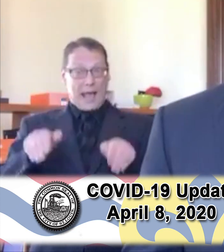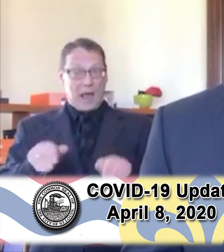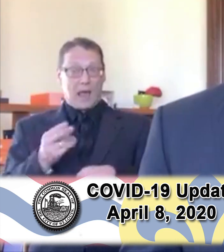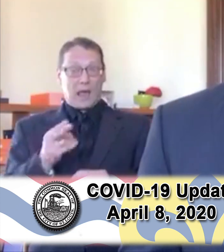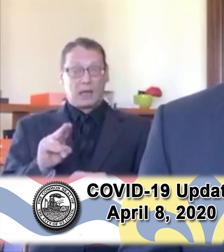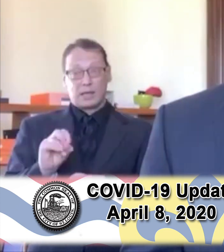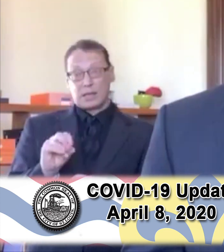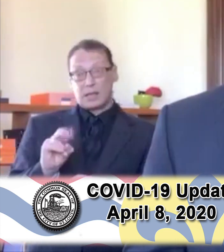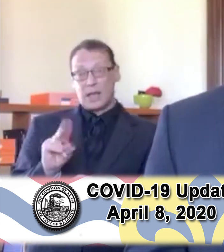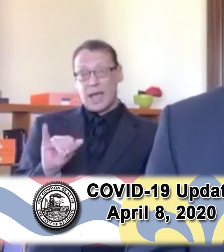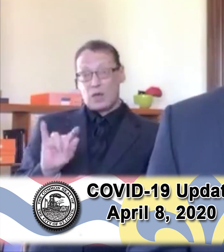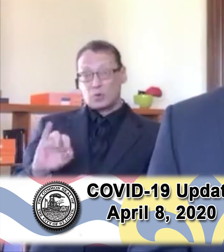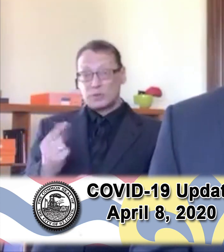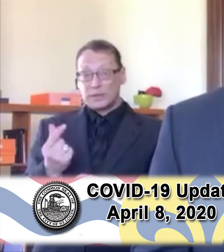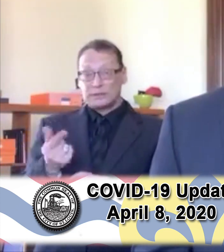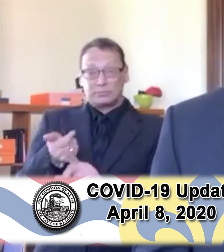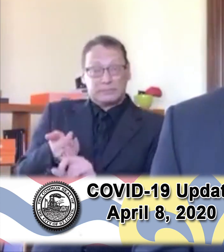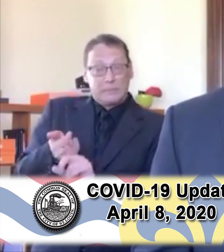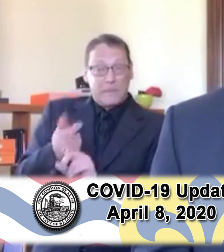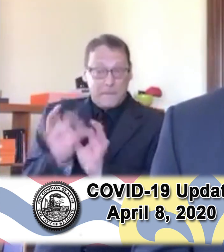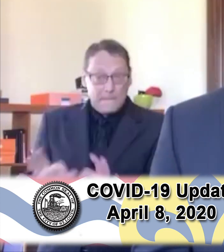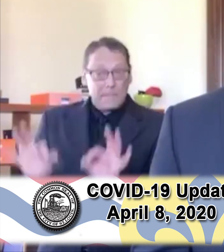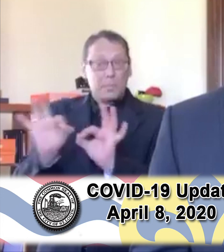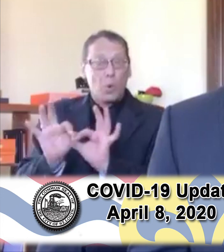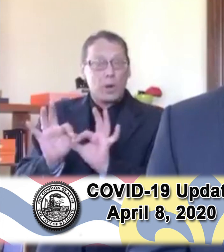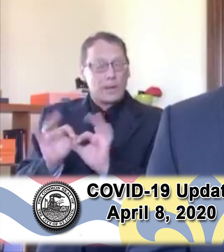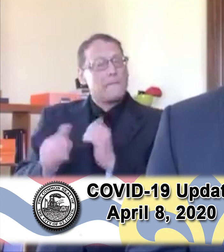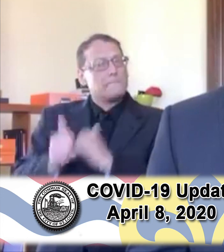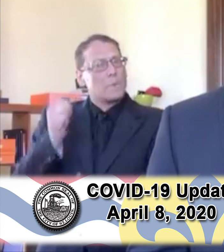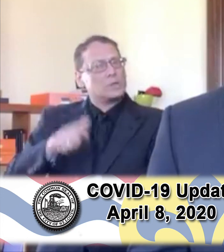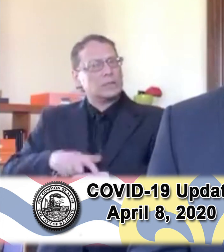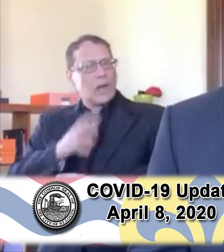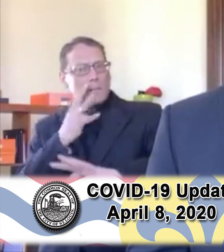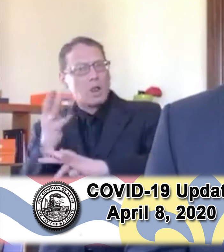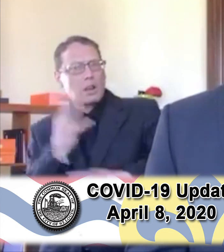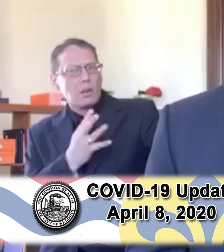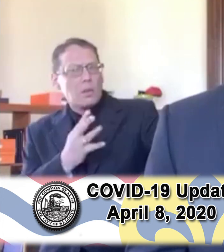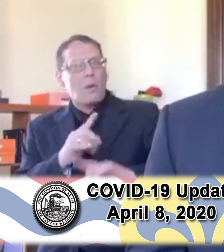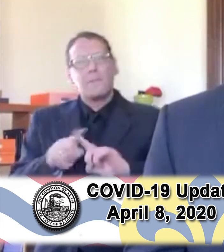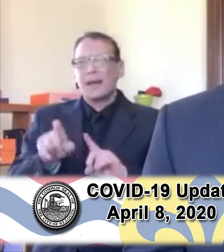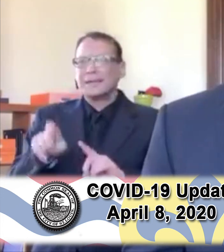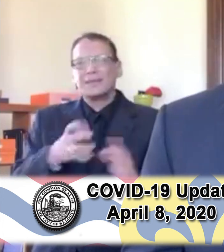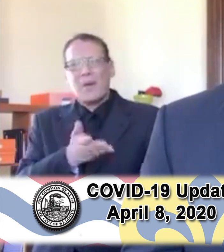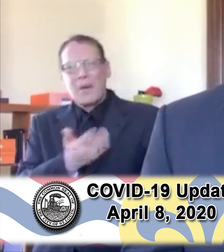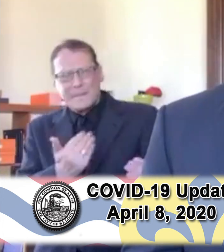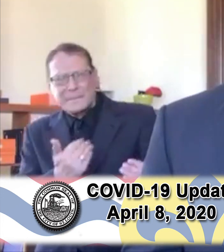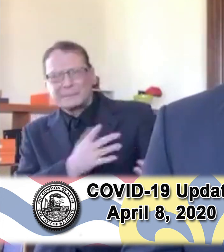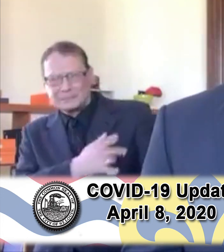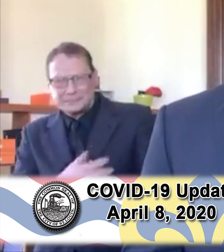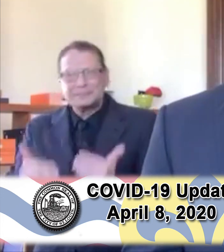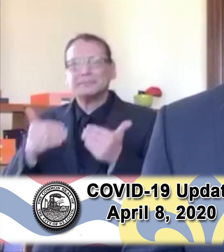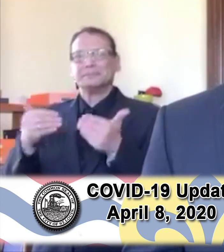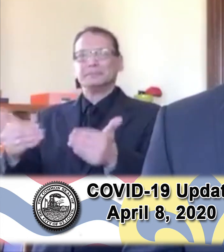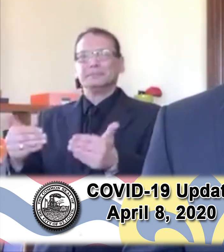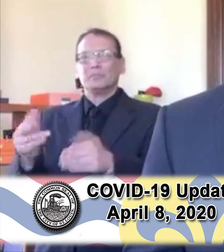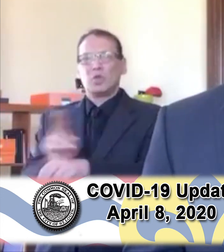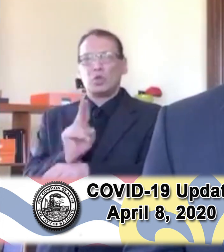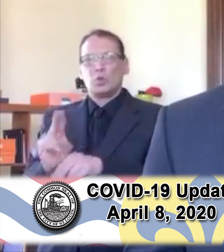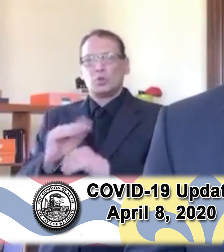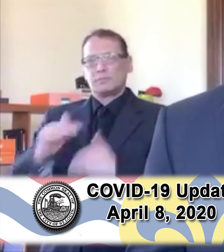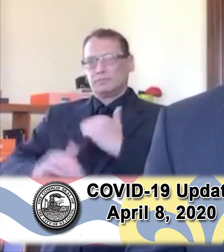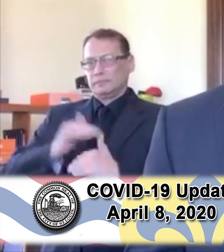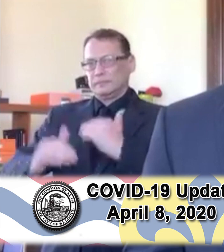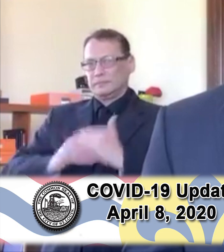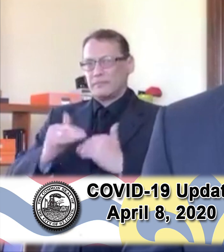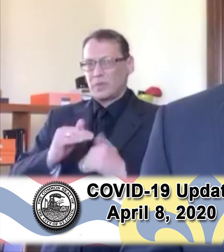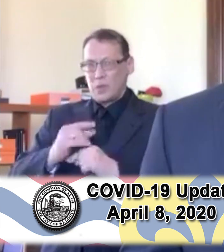prevention measure that is often underrated and underutilized. And so we're doing our best across the city of St. Louis to make sure that we utilize the